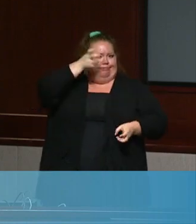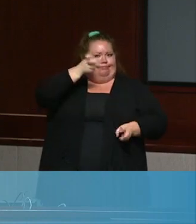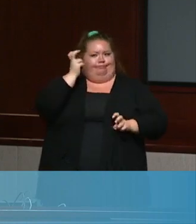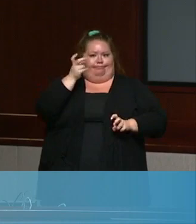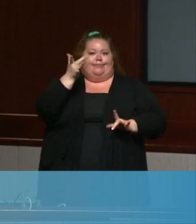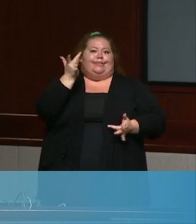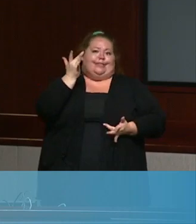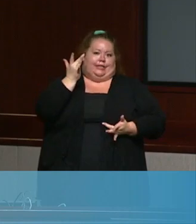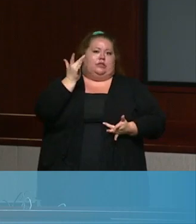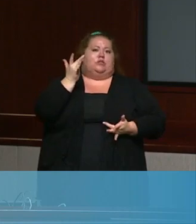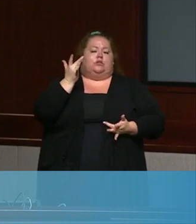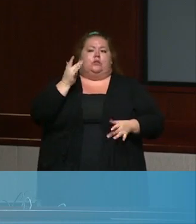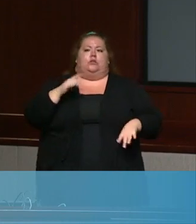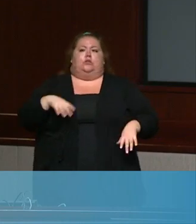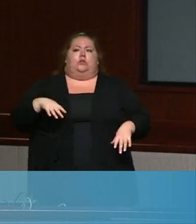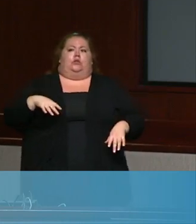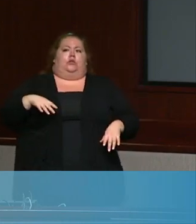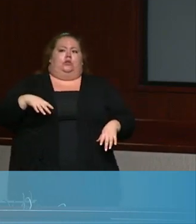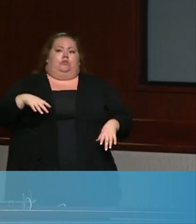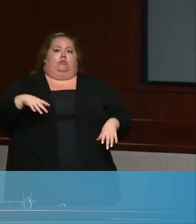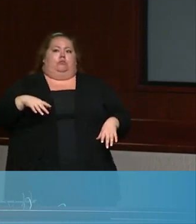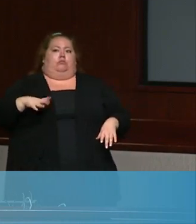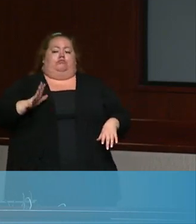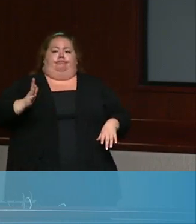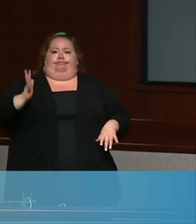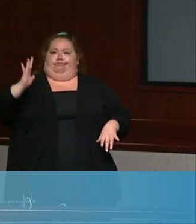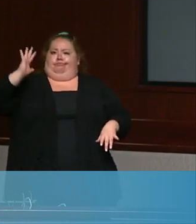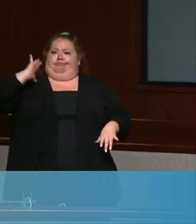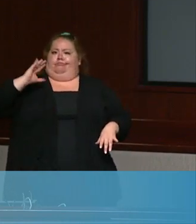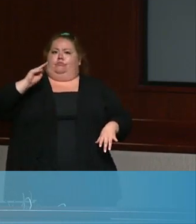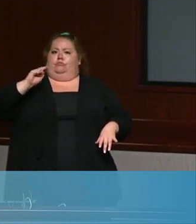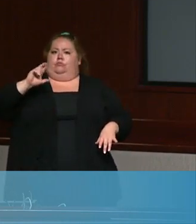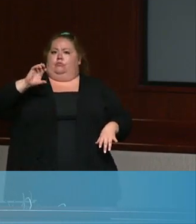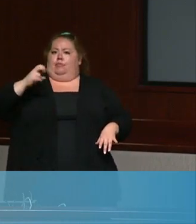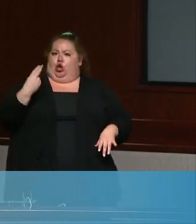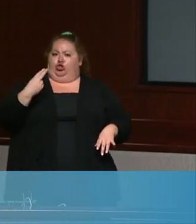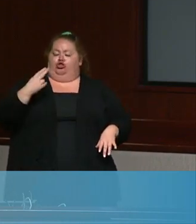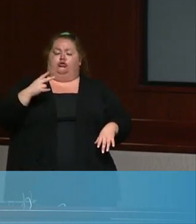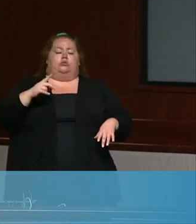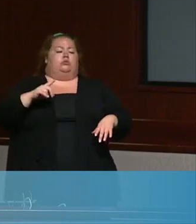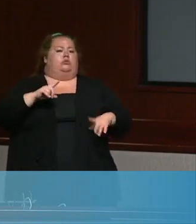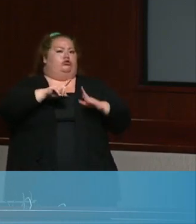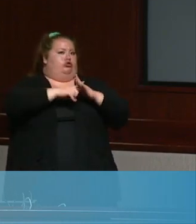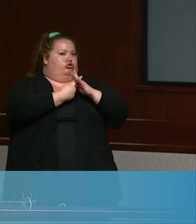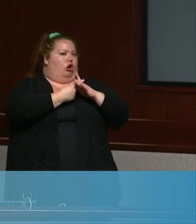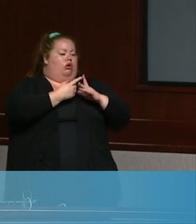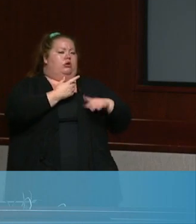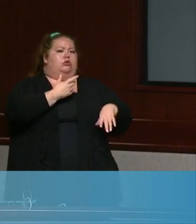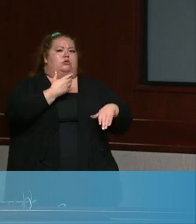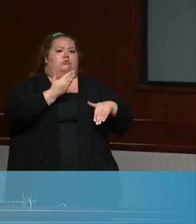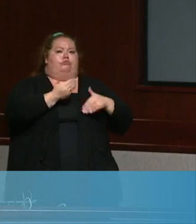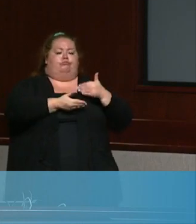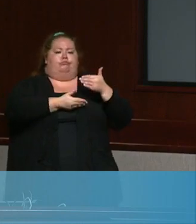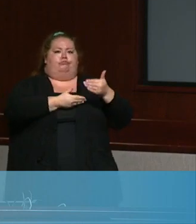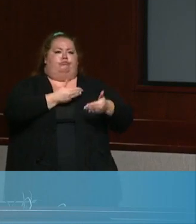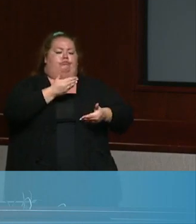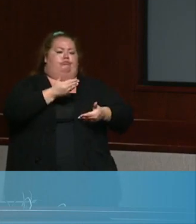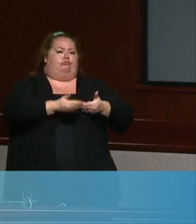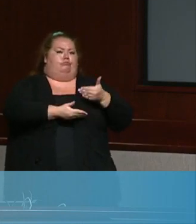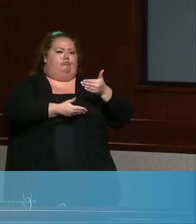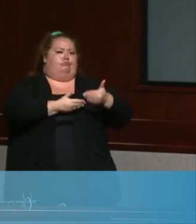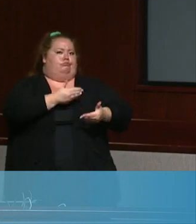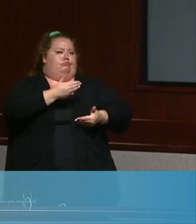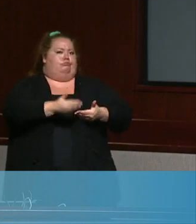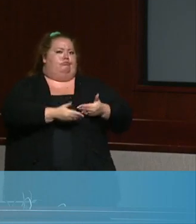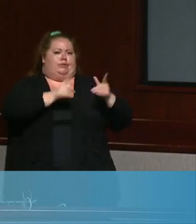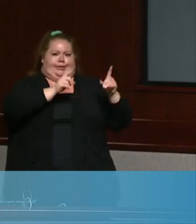very beginning of, you know, back in March when we started having our first cases in Kern County, that testing was very